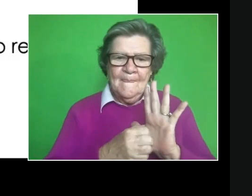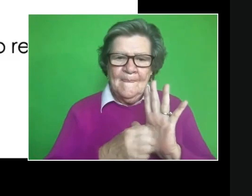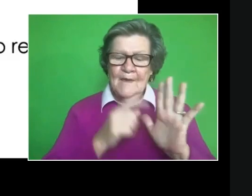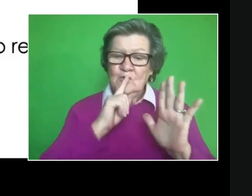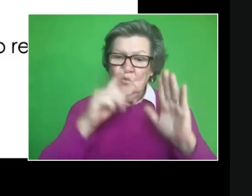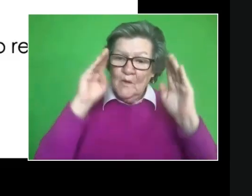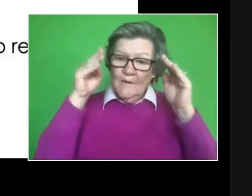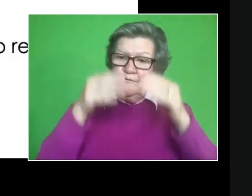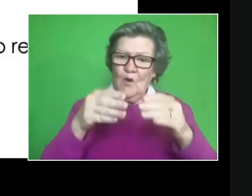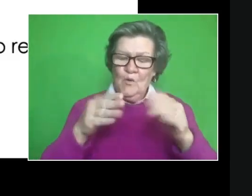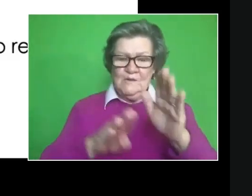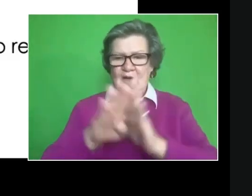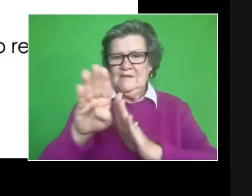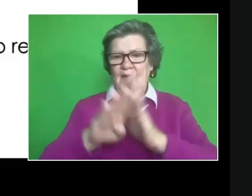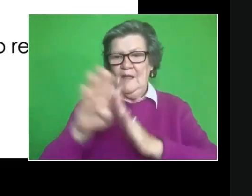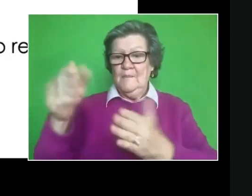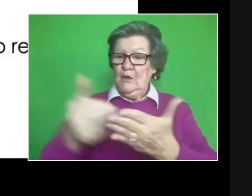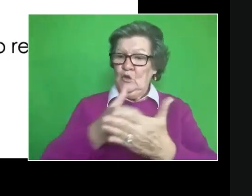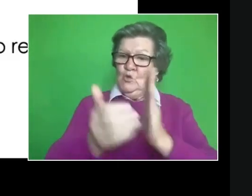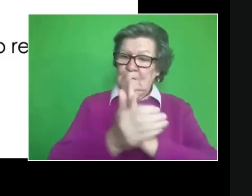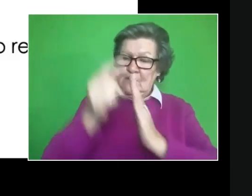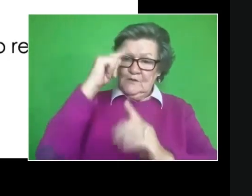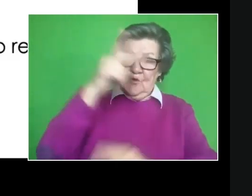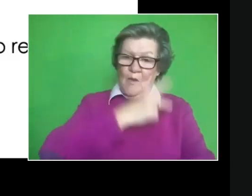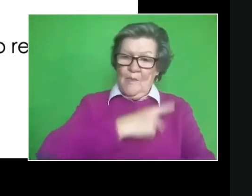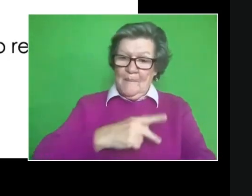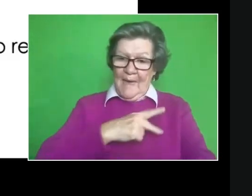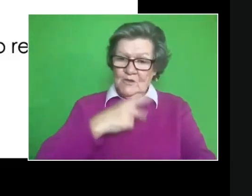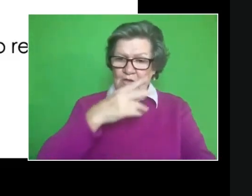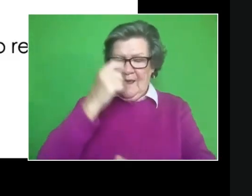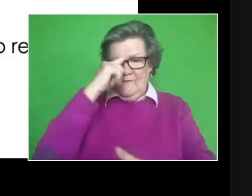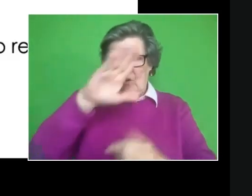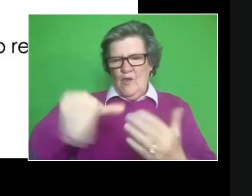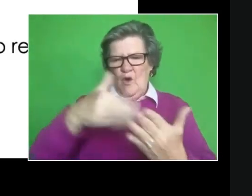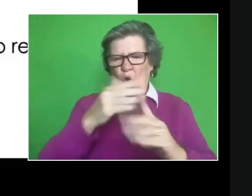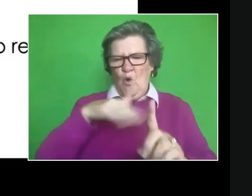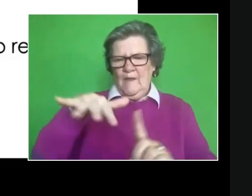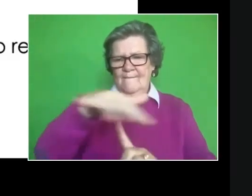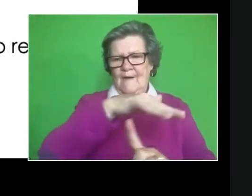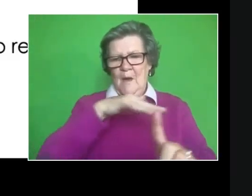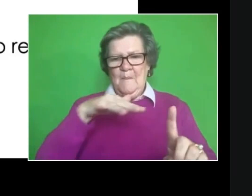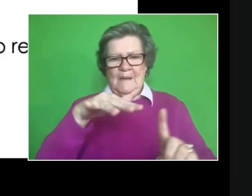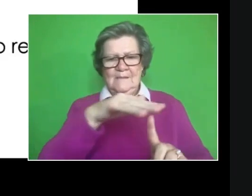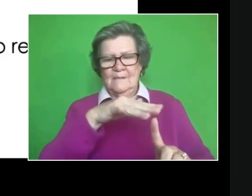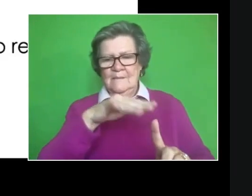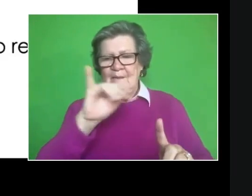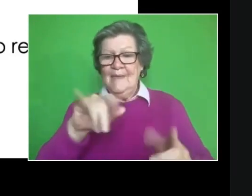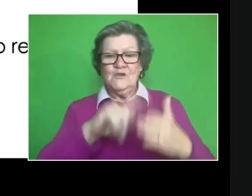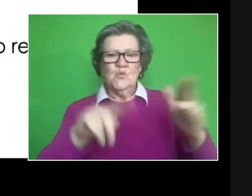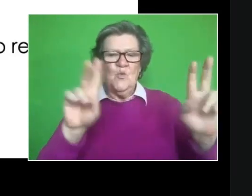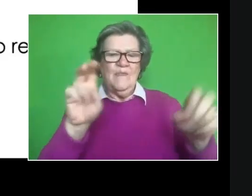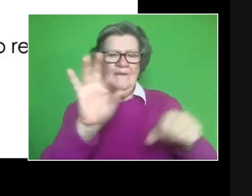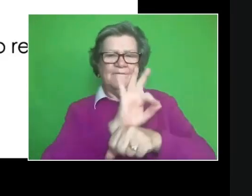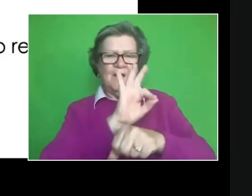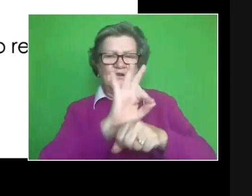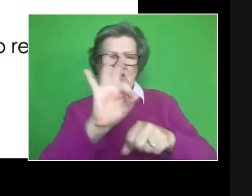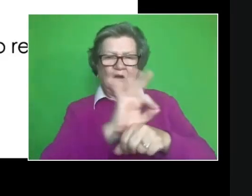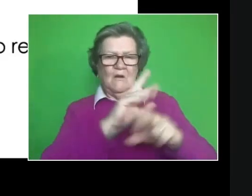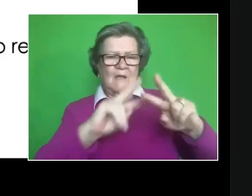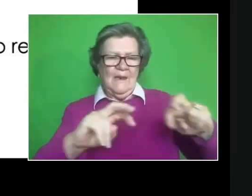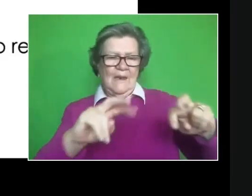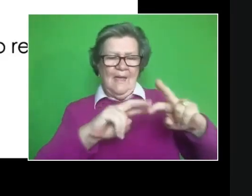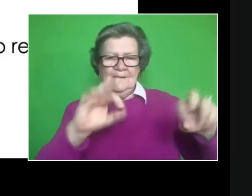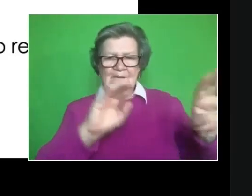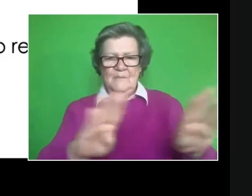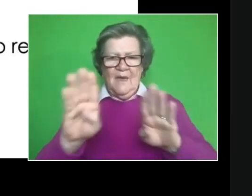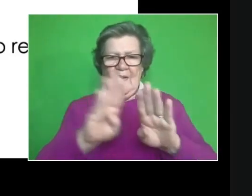new skills for the patient and the entire environment. So that's kind of what the functional analysis of behavior is talking about. It really